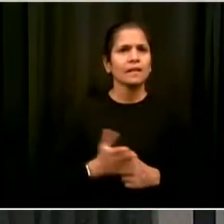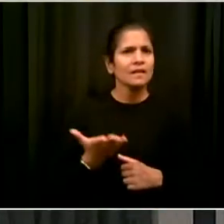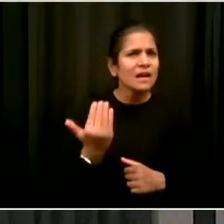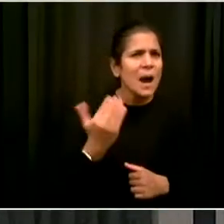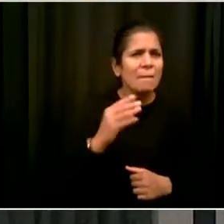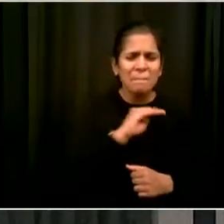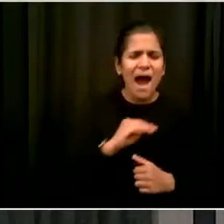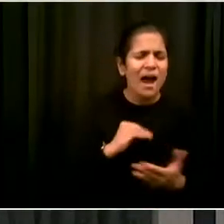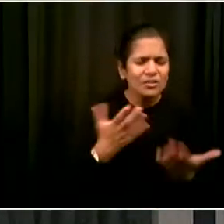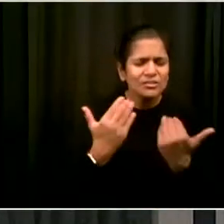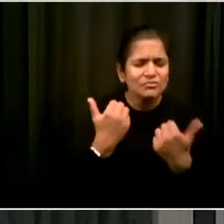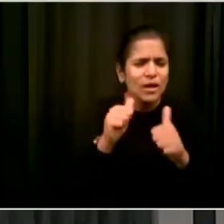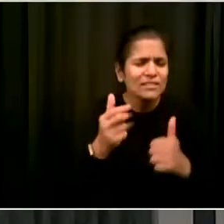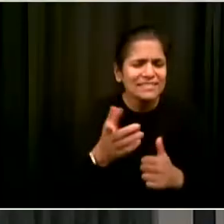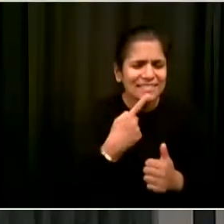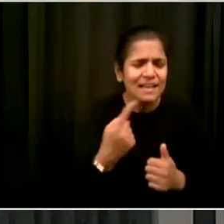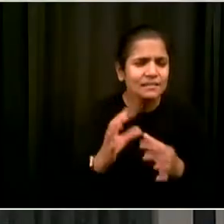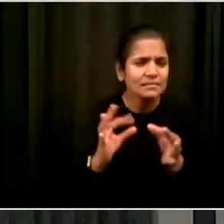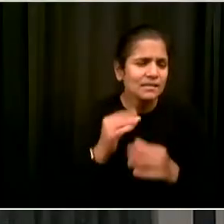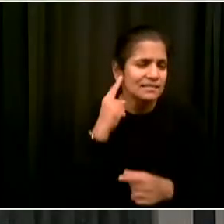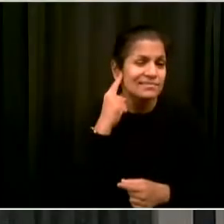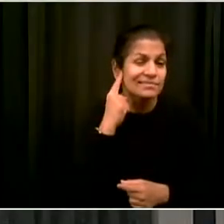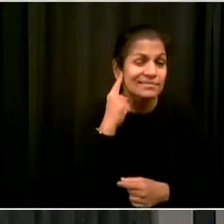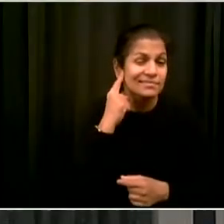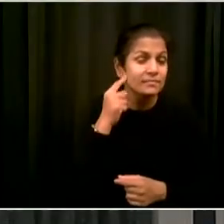Can you hear me? Yeah.